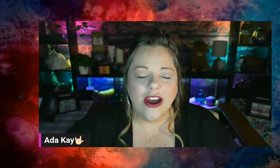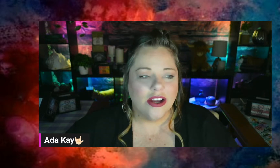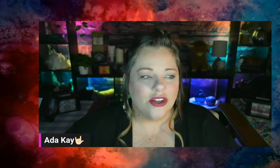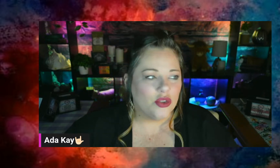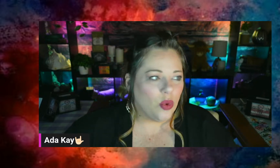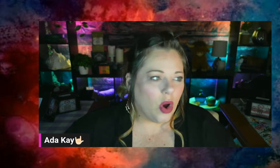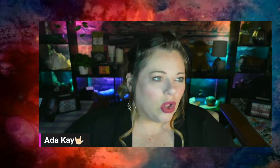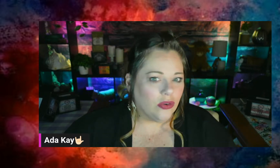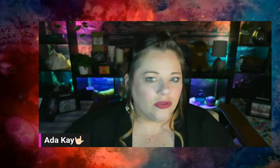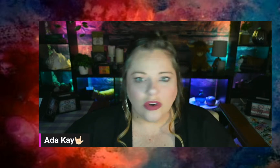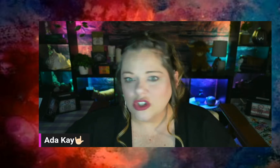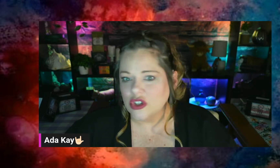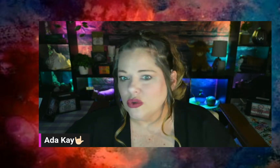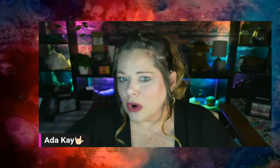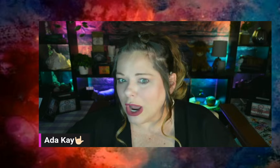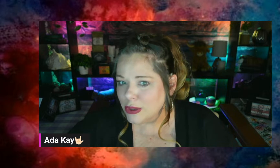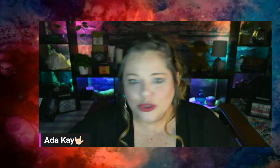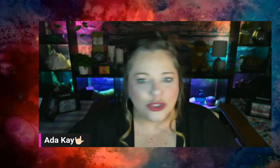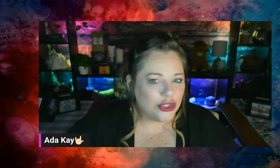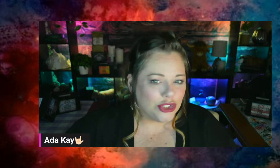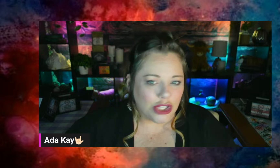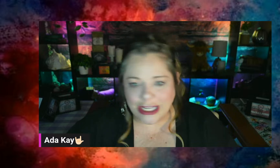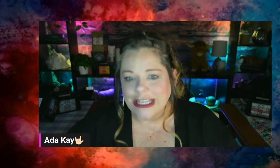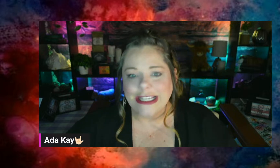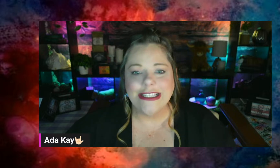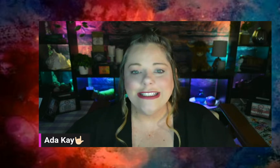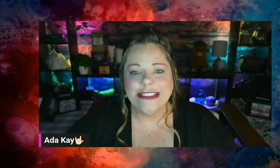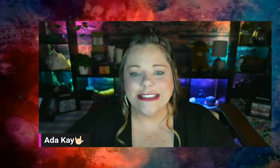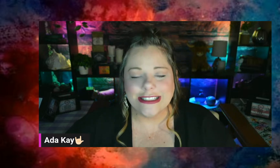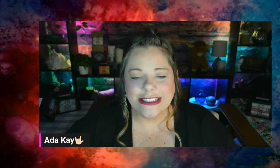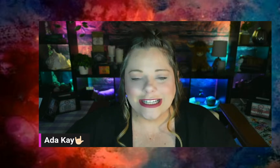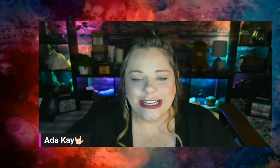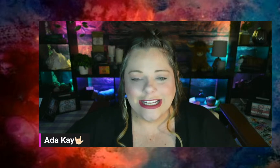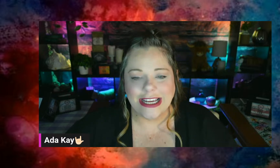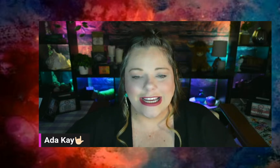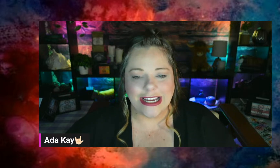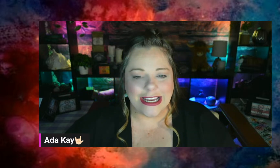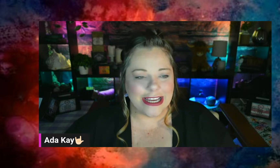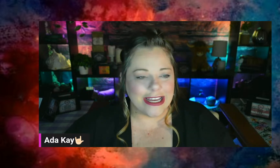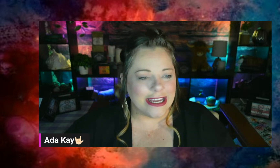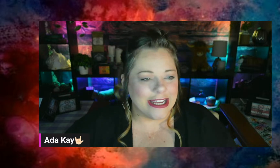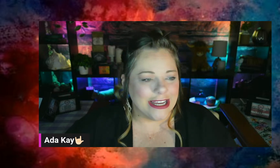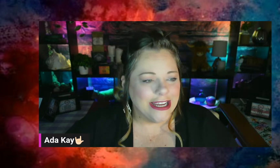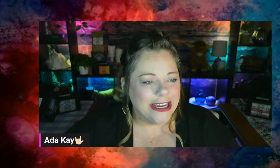morning to all of our trial junkies.